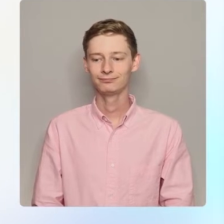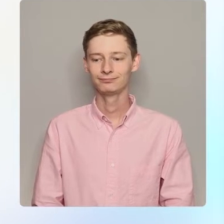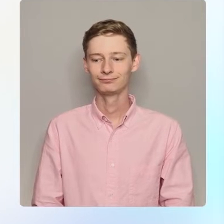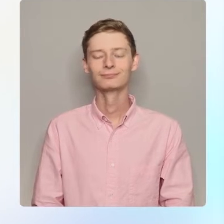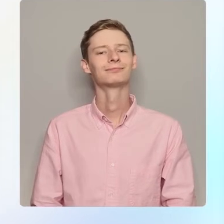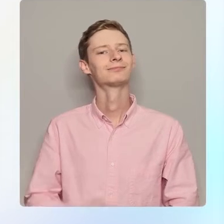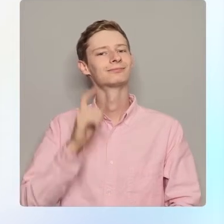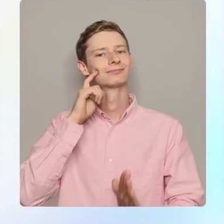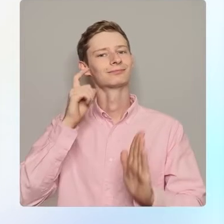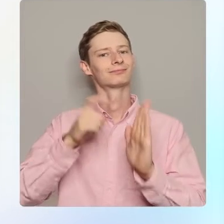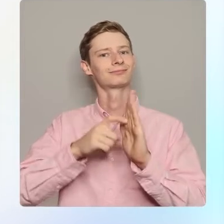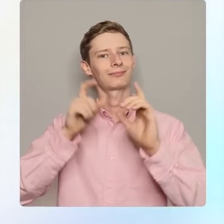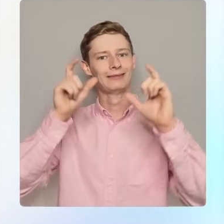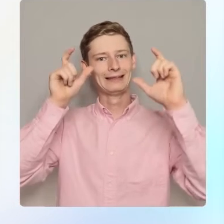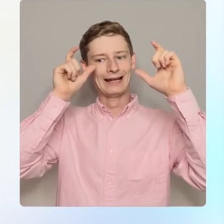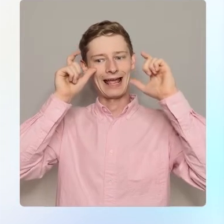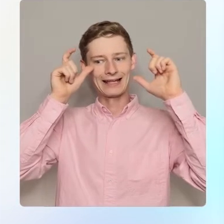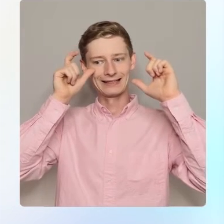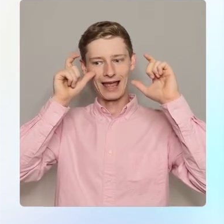controller separately.